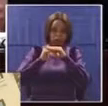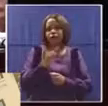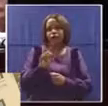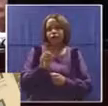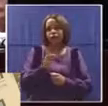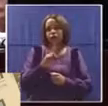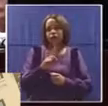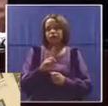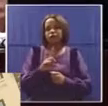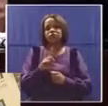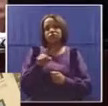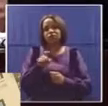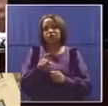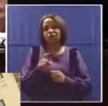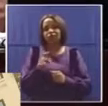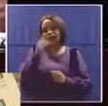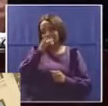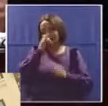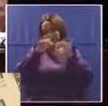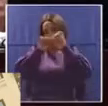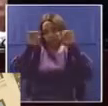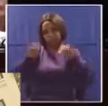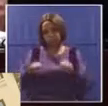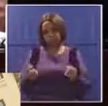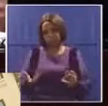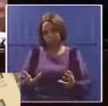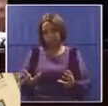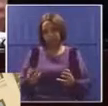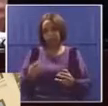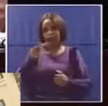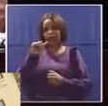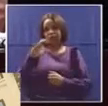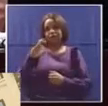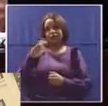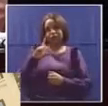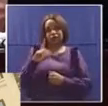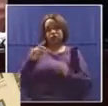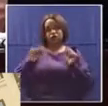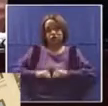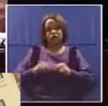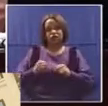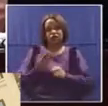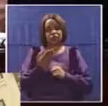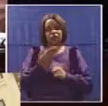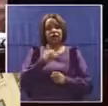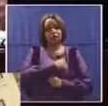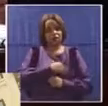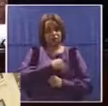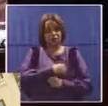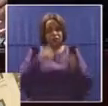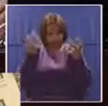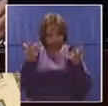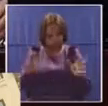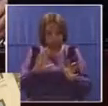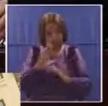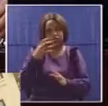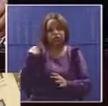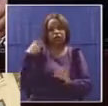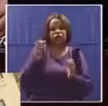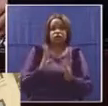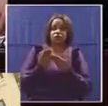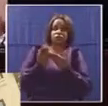system? The ACDP agrees. Honorable Minister, you correctly apologized to the nation for this